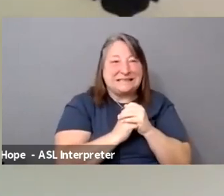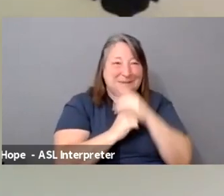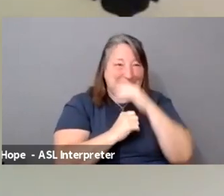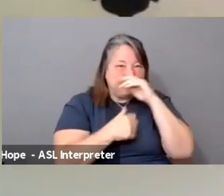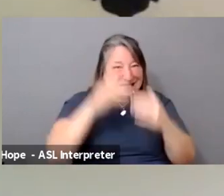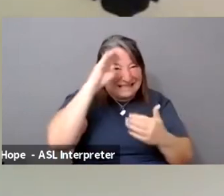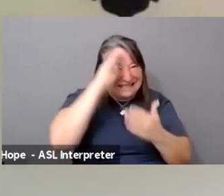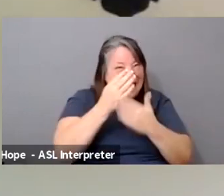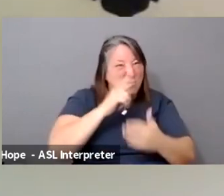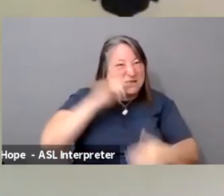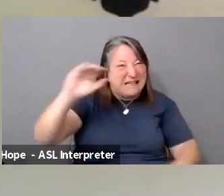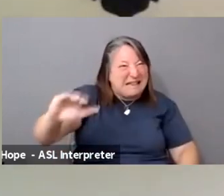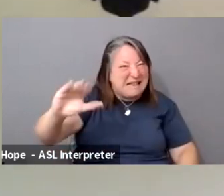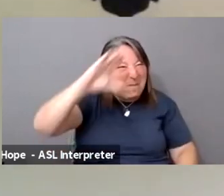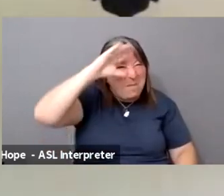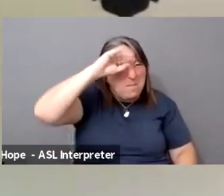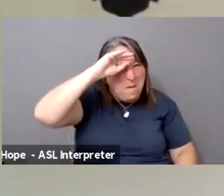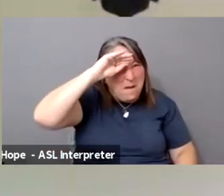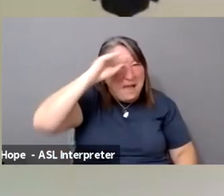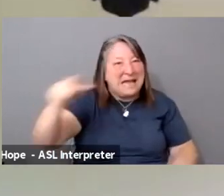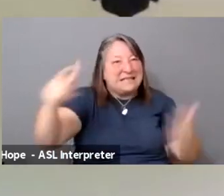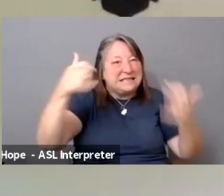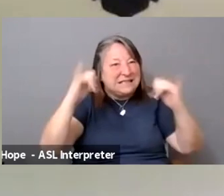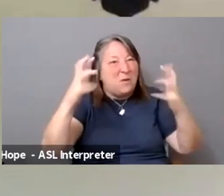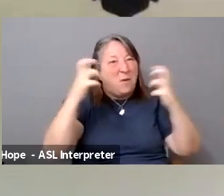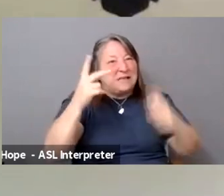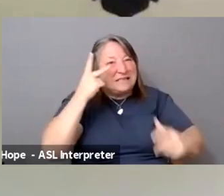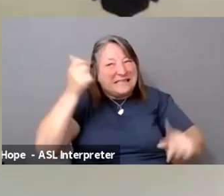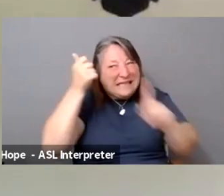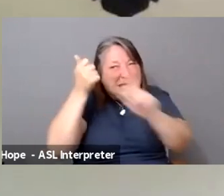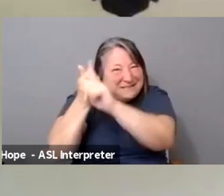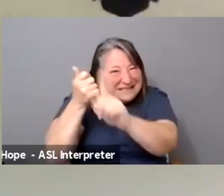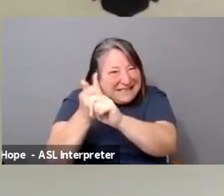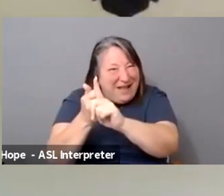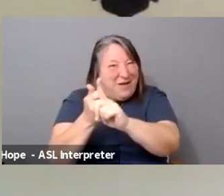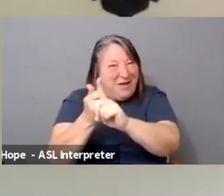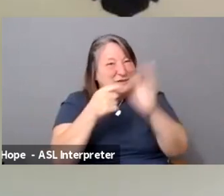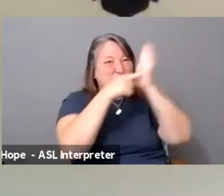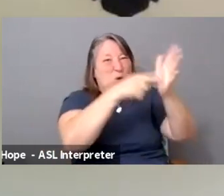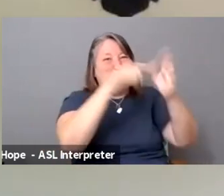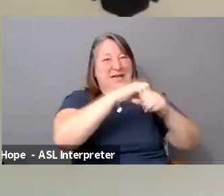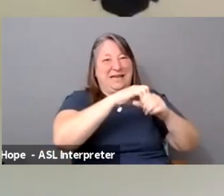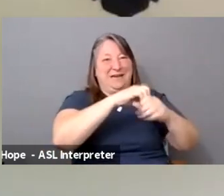and he still wanted to see himself reflected. So